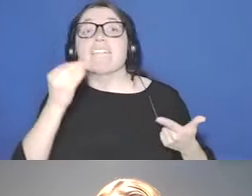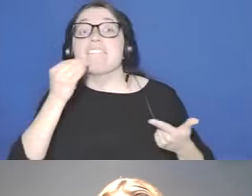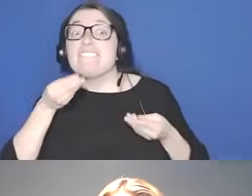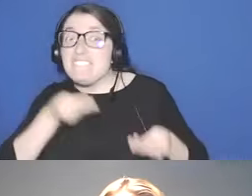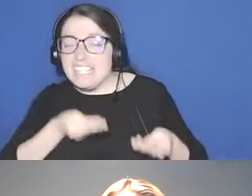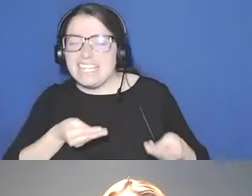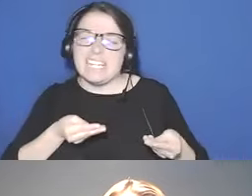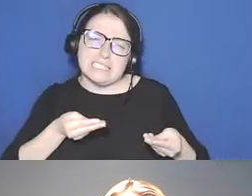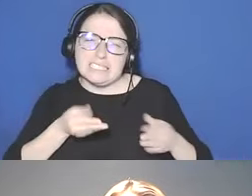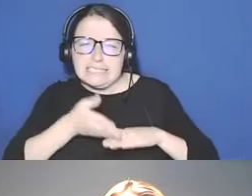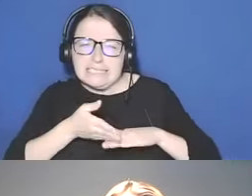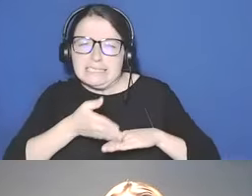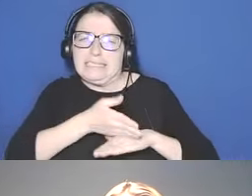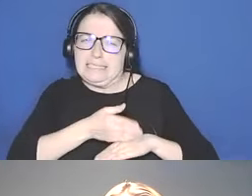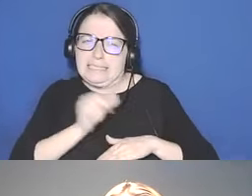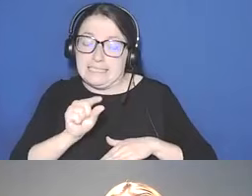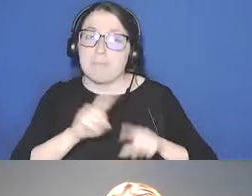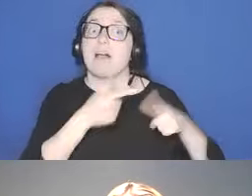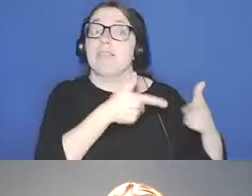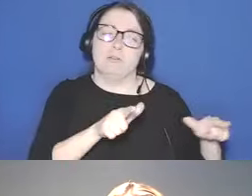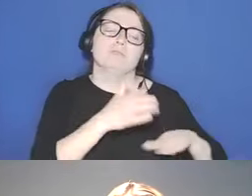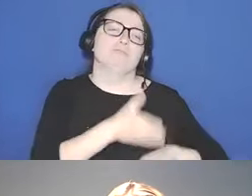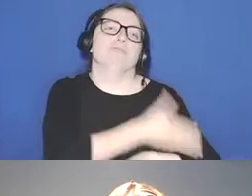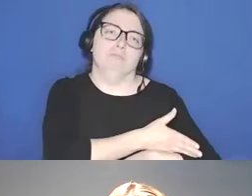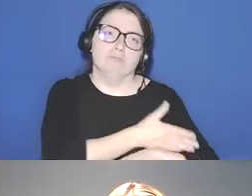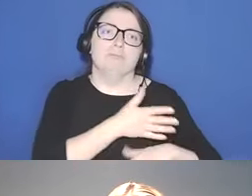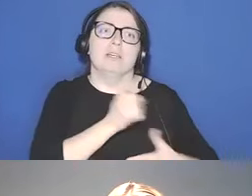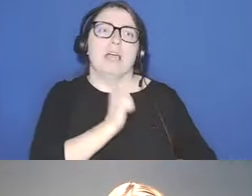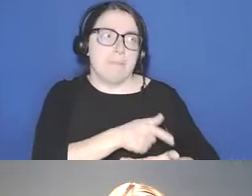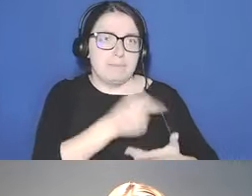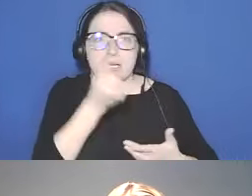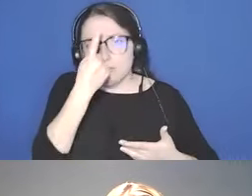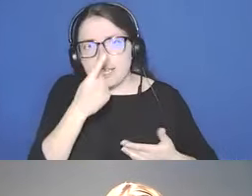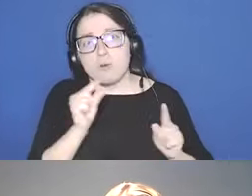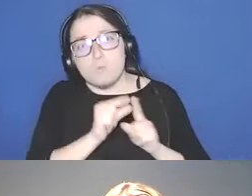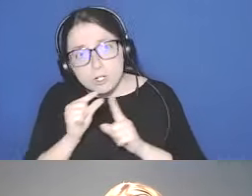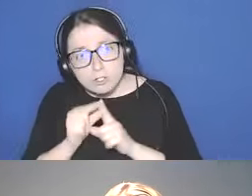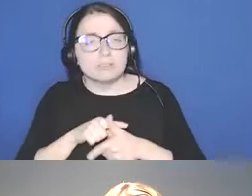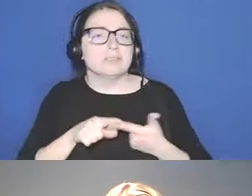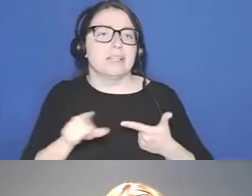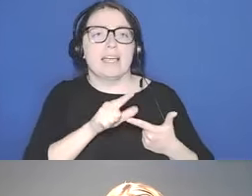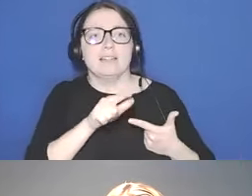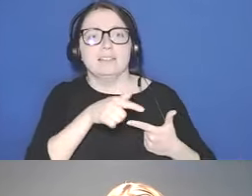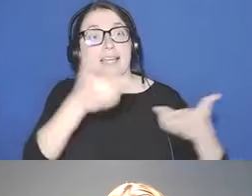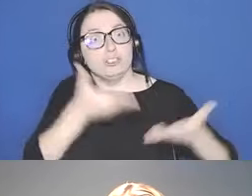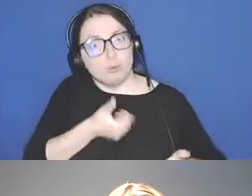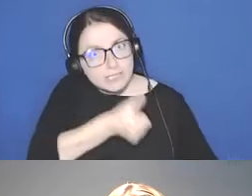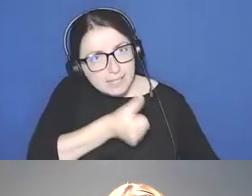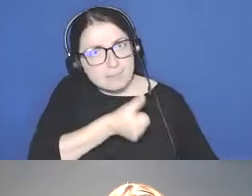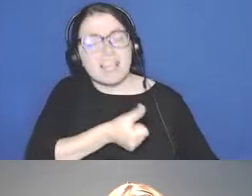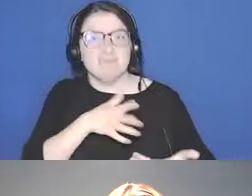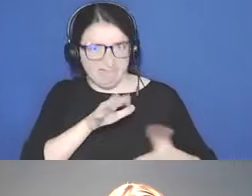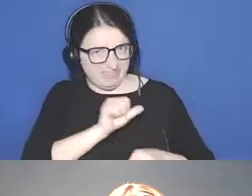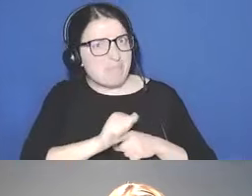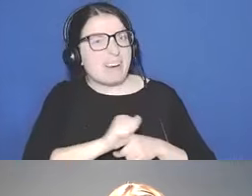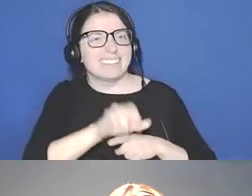but it definitely worked with his language, with him understanding words and introducing himself. They worked on that introduction